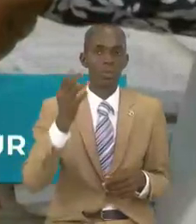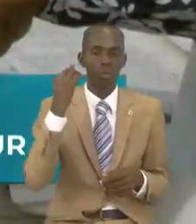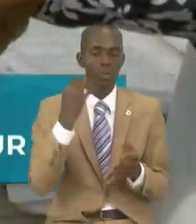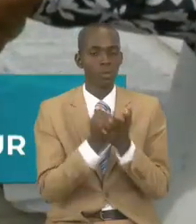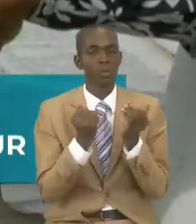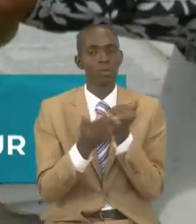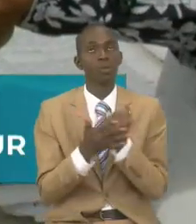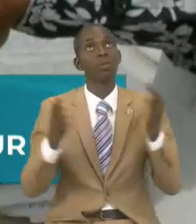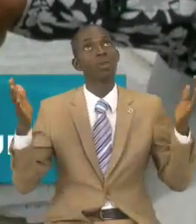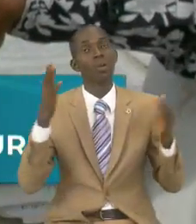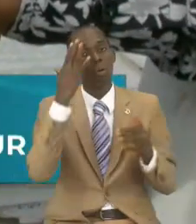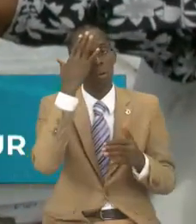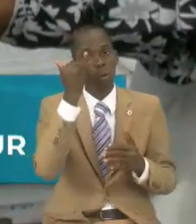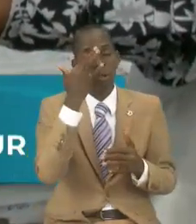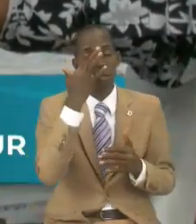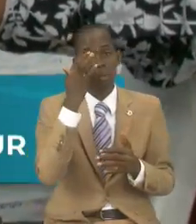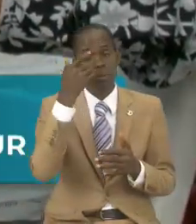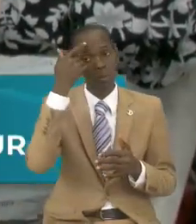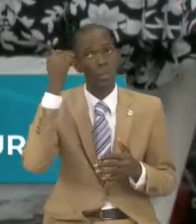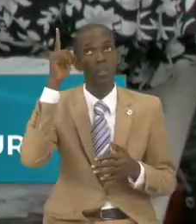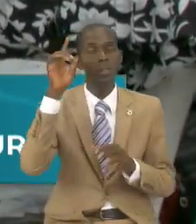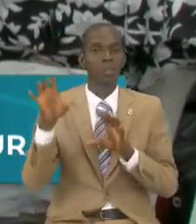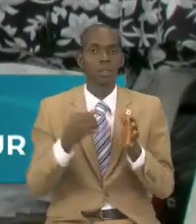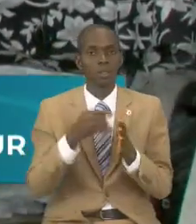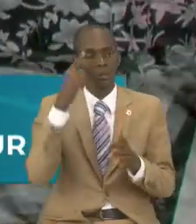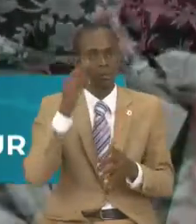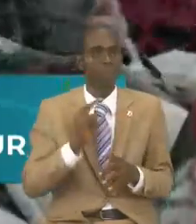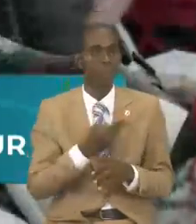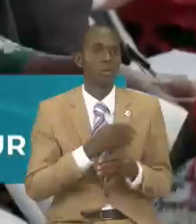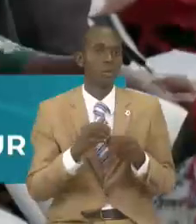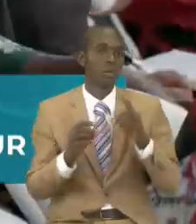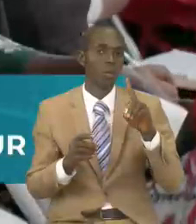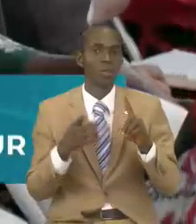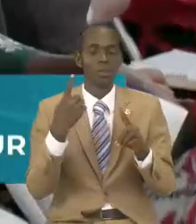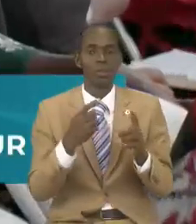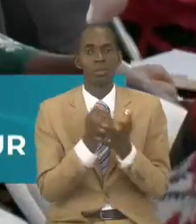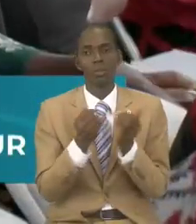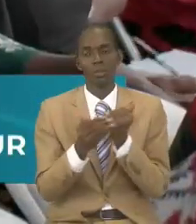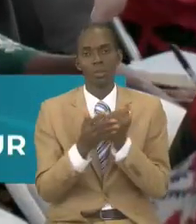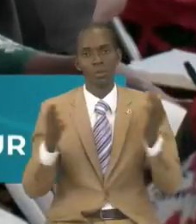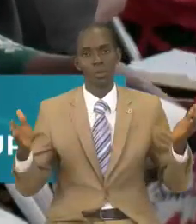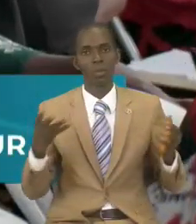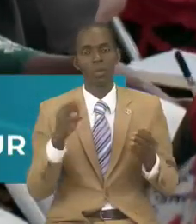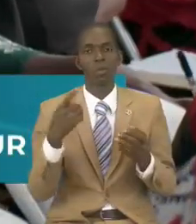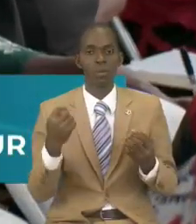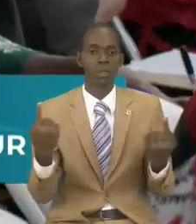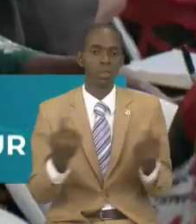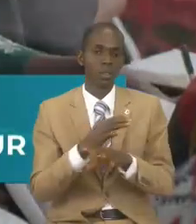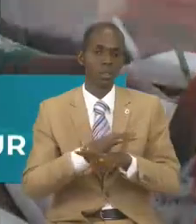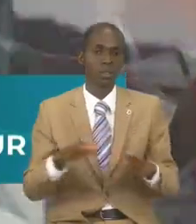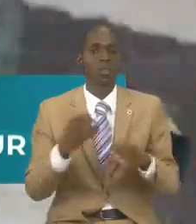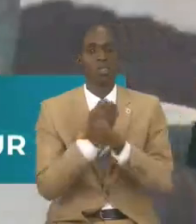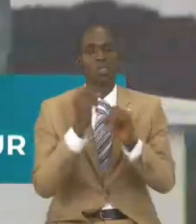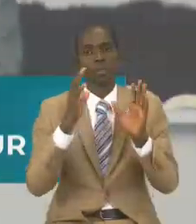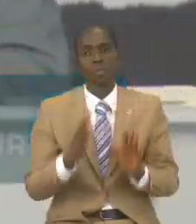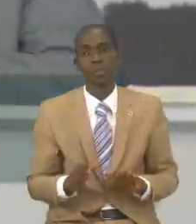Why? He did that for us. Number one, the crucifixion of the sinless Savior. Number two,